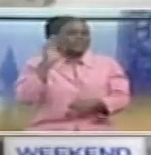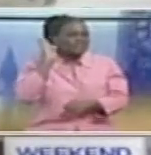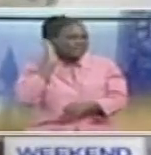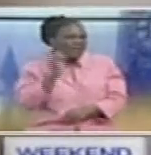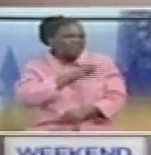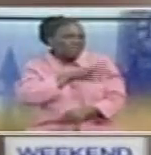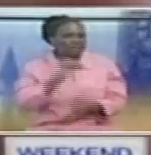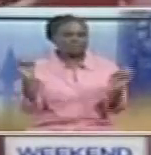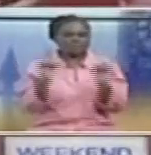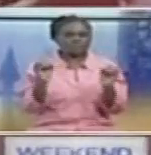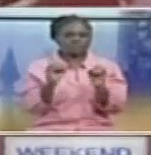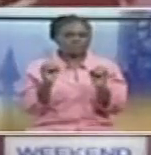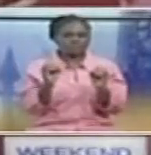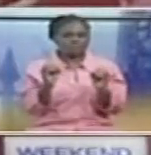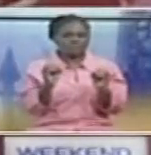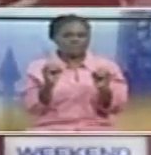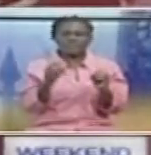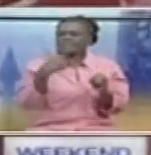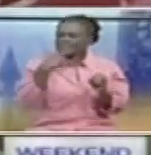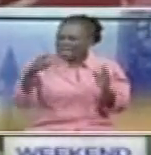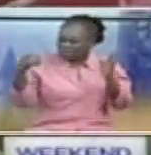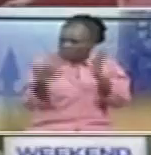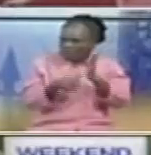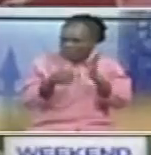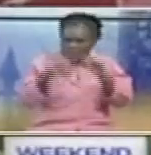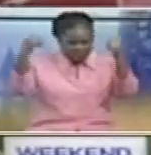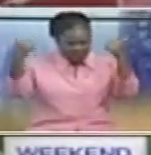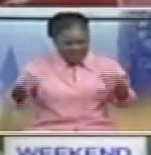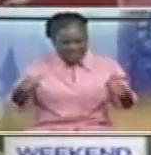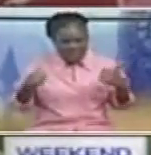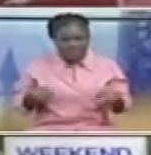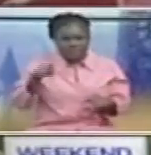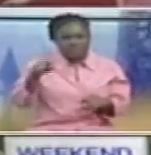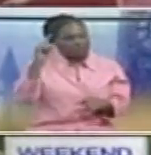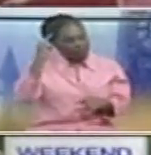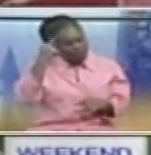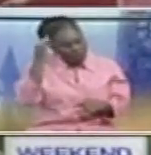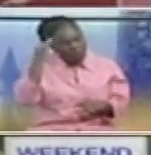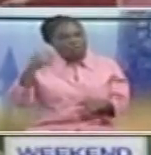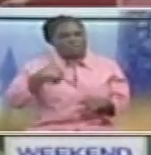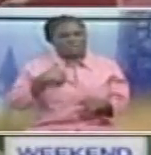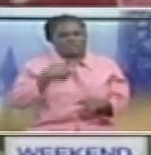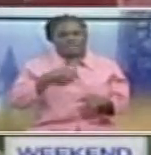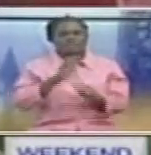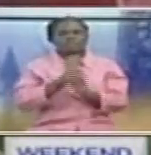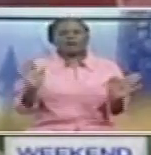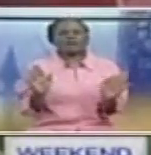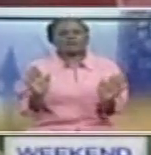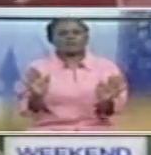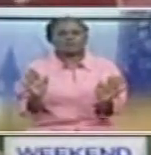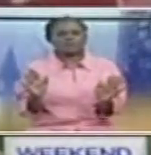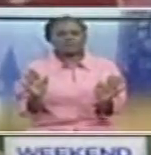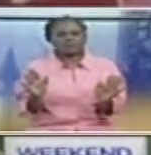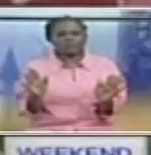voice. Ajai kusema mama iko mbaya, anajua mimi nasikia mbaya, nitasema atarudi. Topa hiyo bunduki